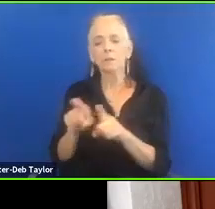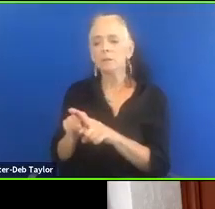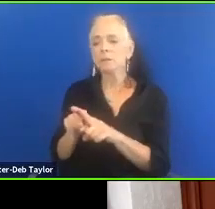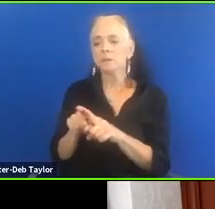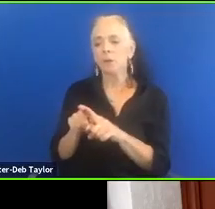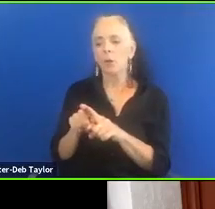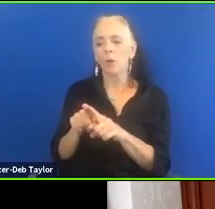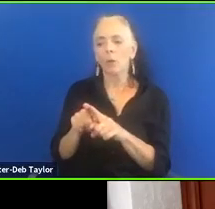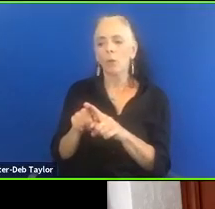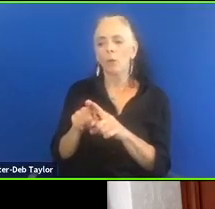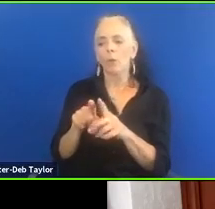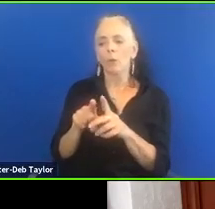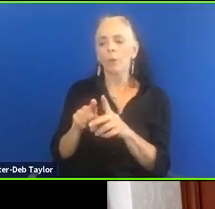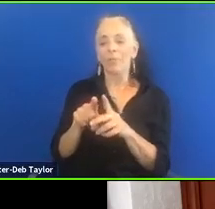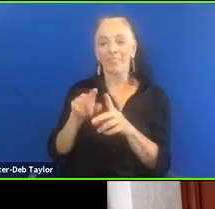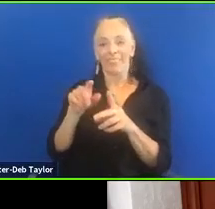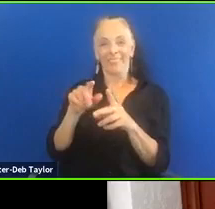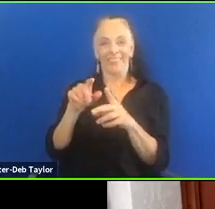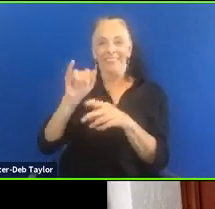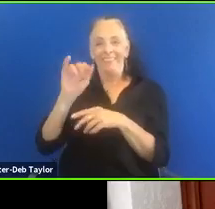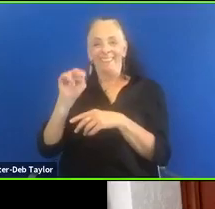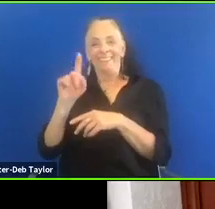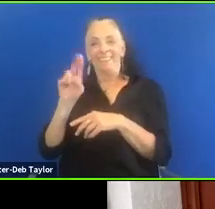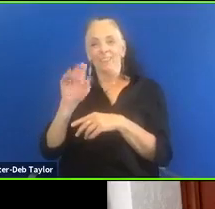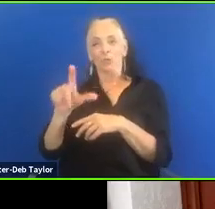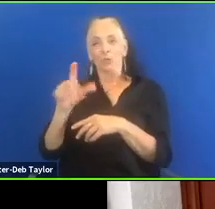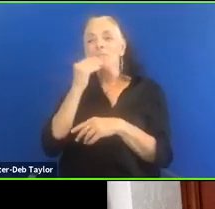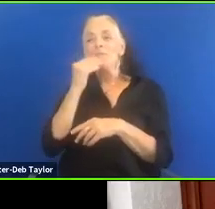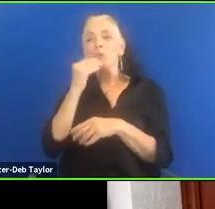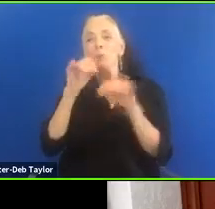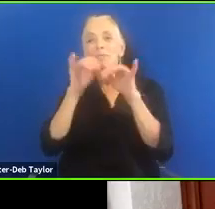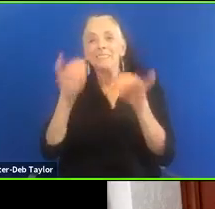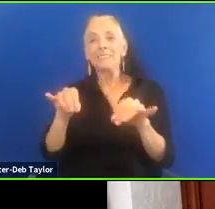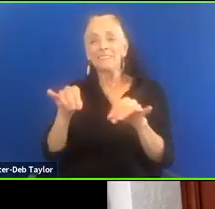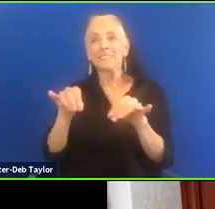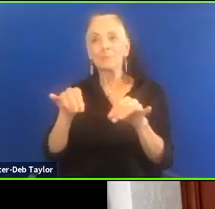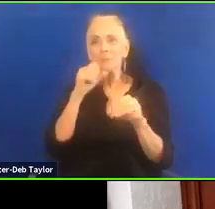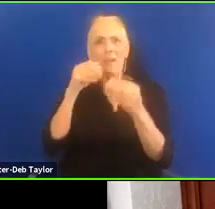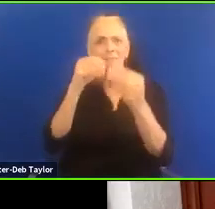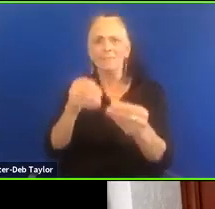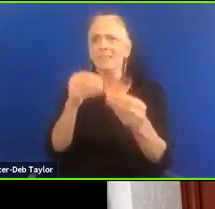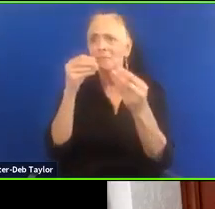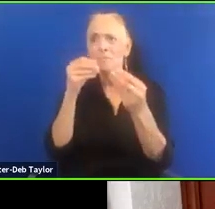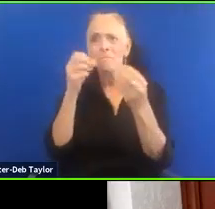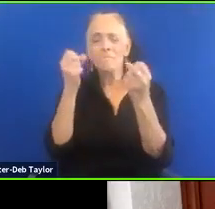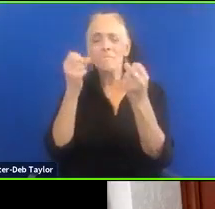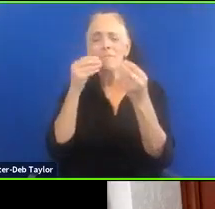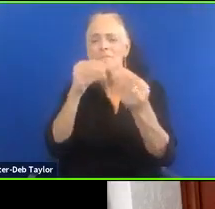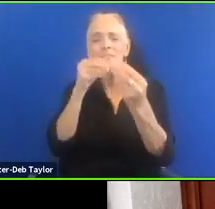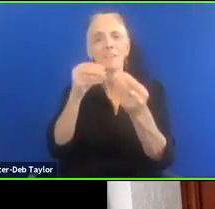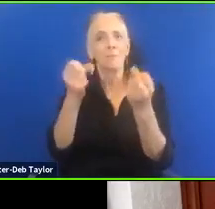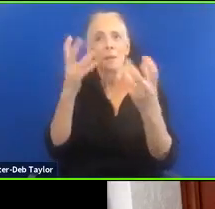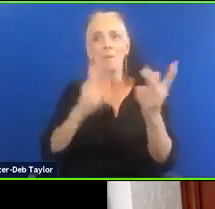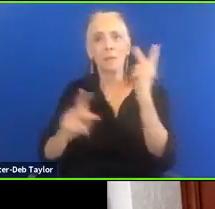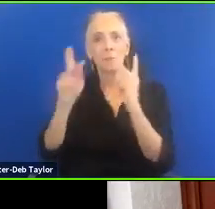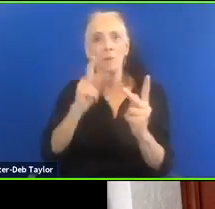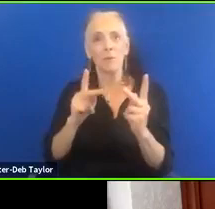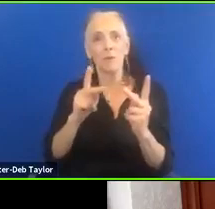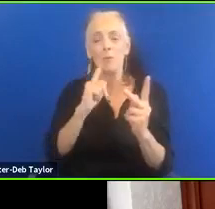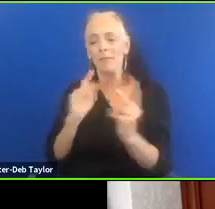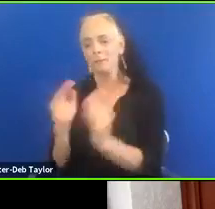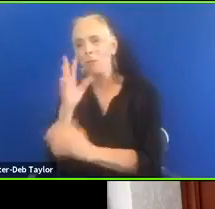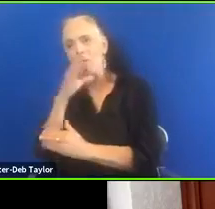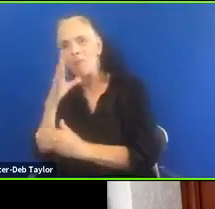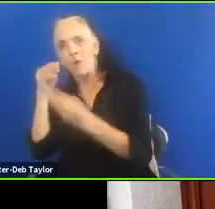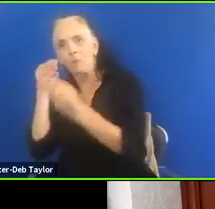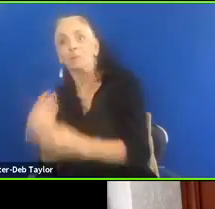the industrial food system that doesn't even feed that many people on the planet. And so I think